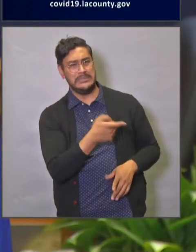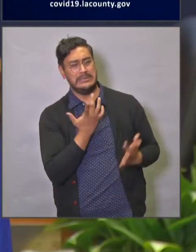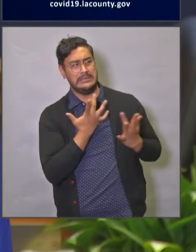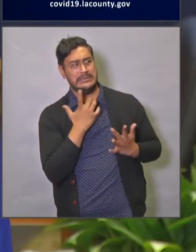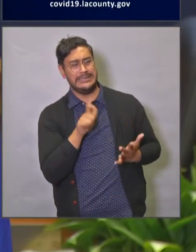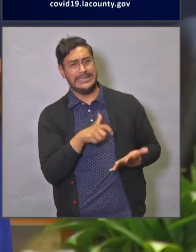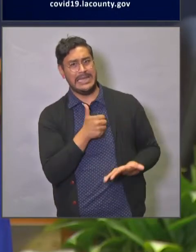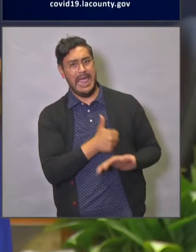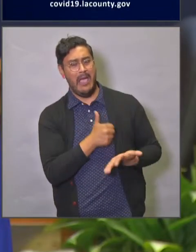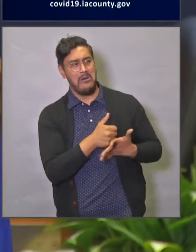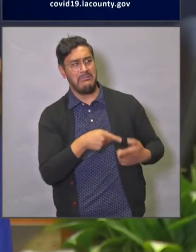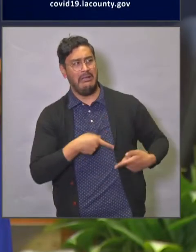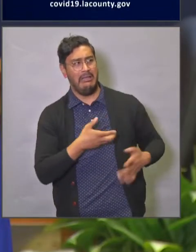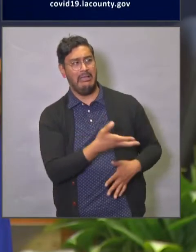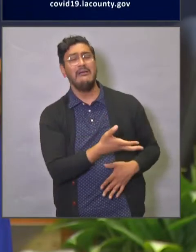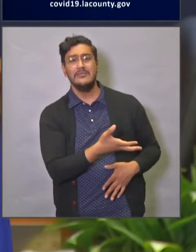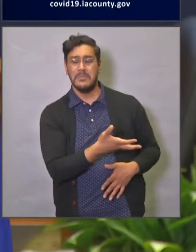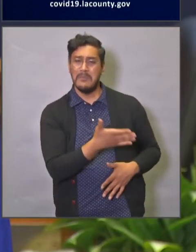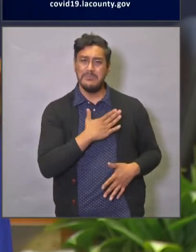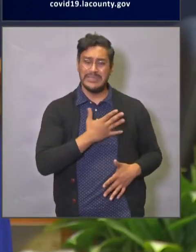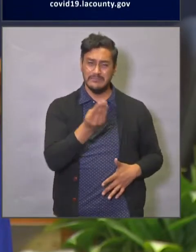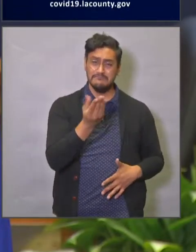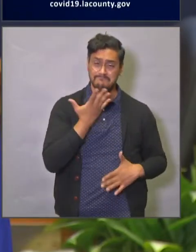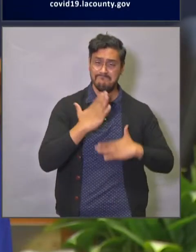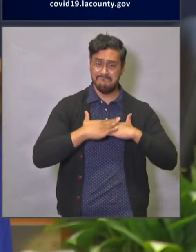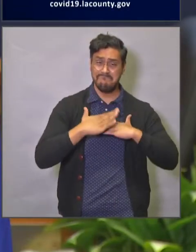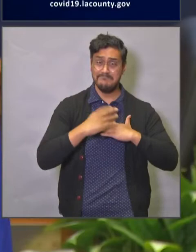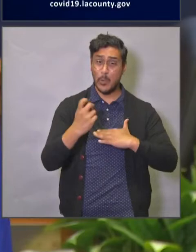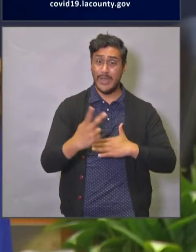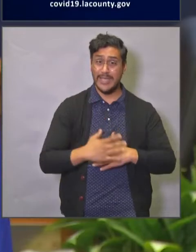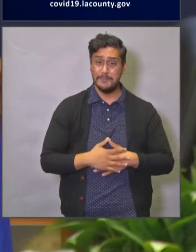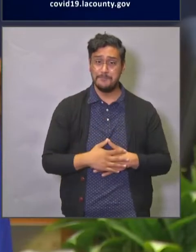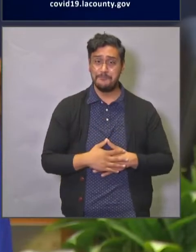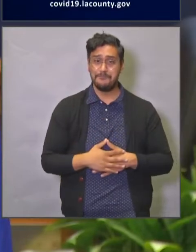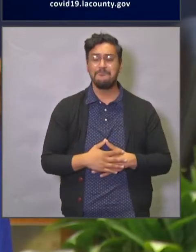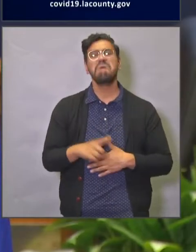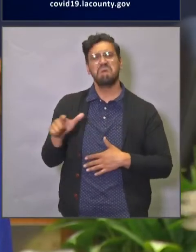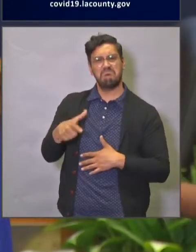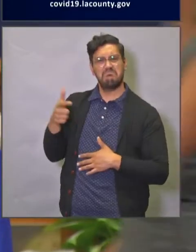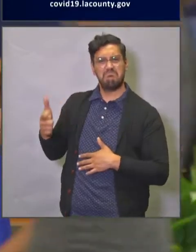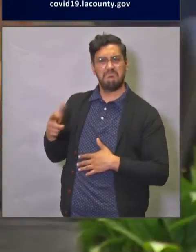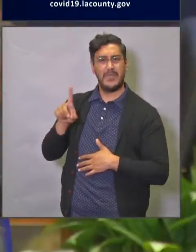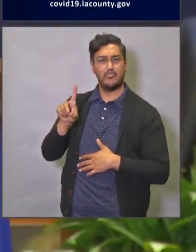it impacts our homeless. So, Barbara, if you want to.